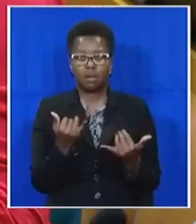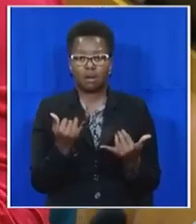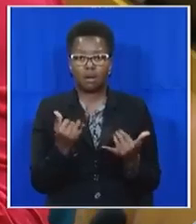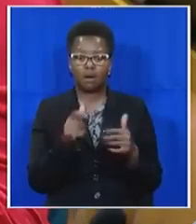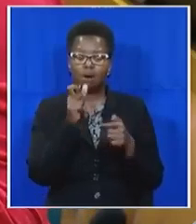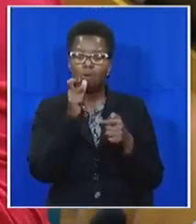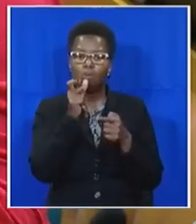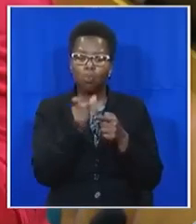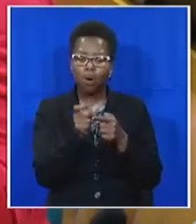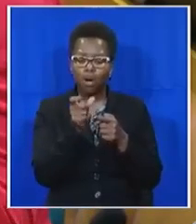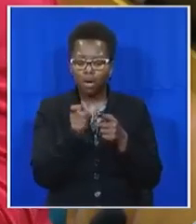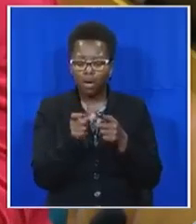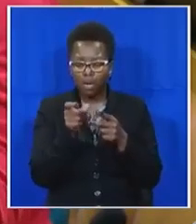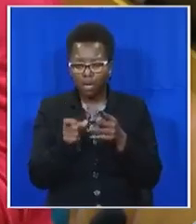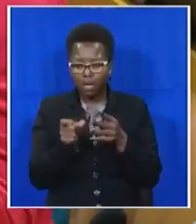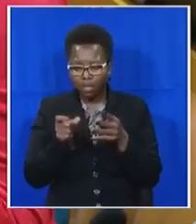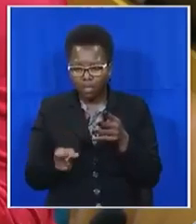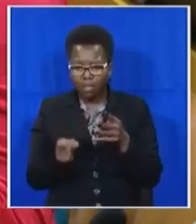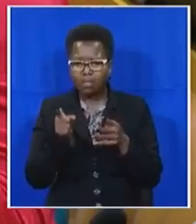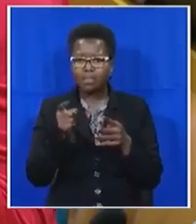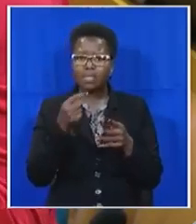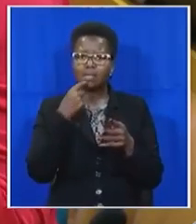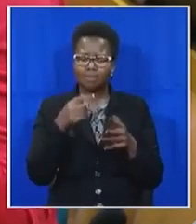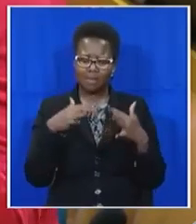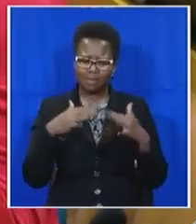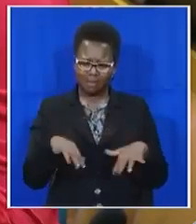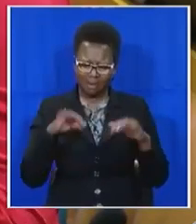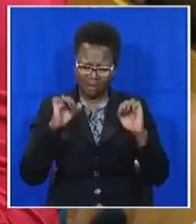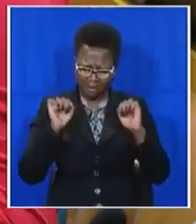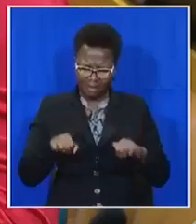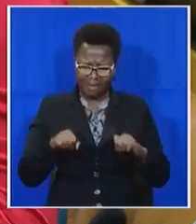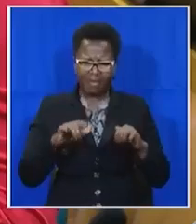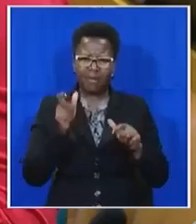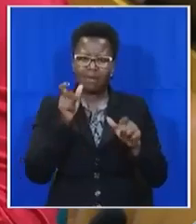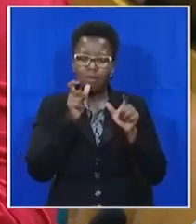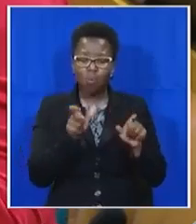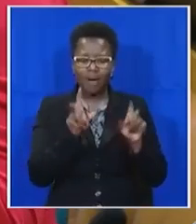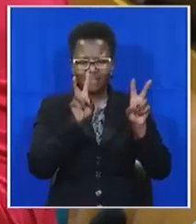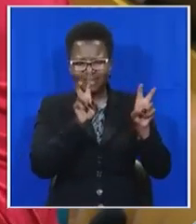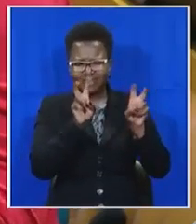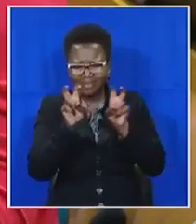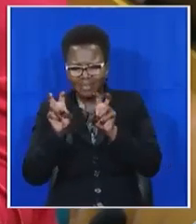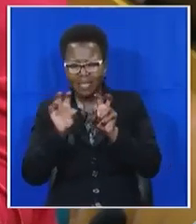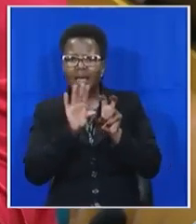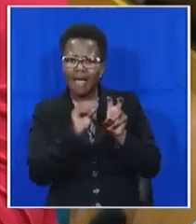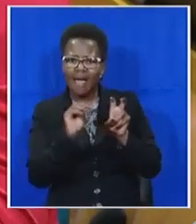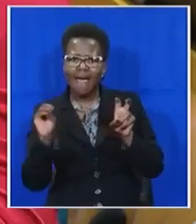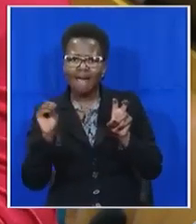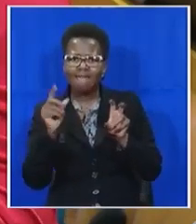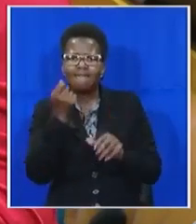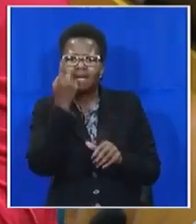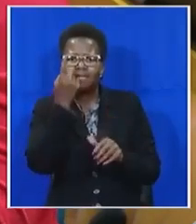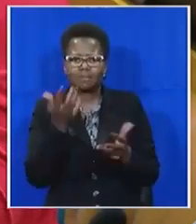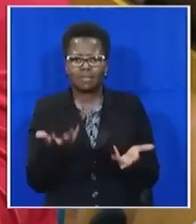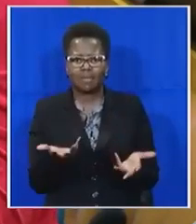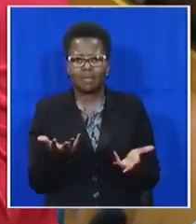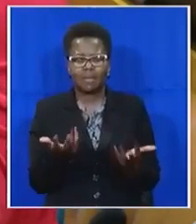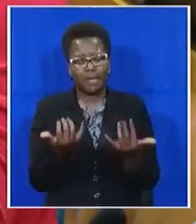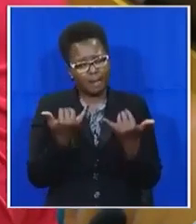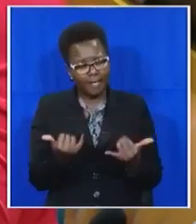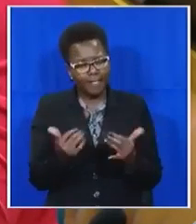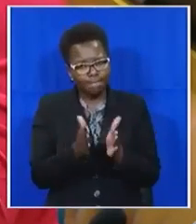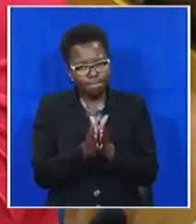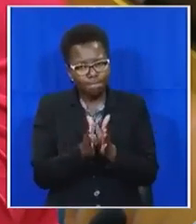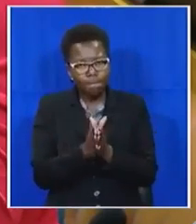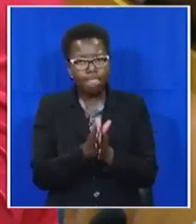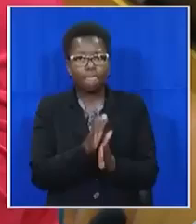terms, right, they tend to bring certain connotations with it. And my view is that precisely